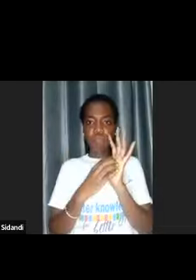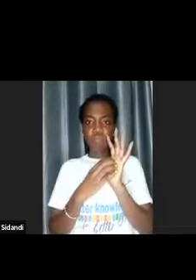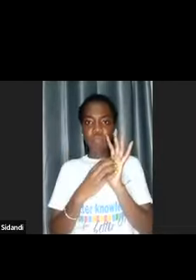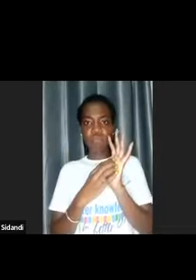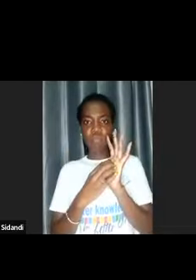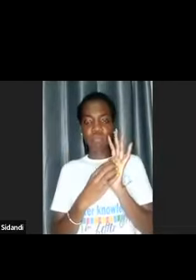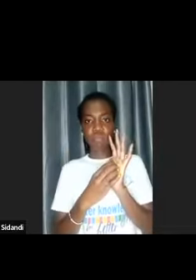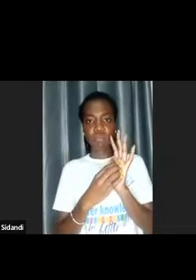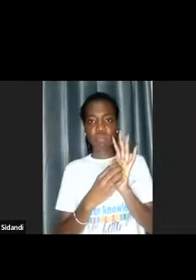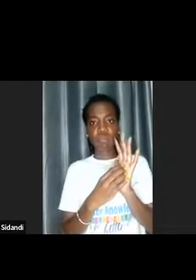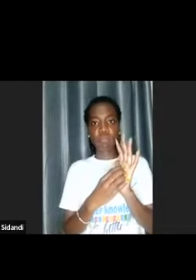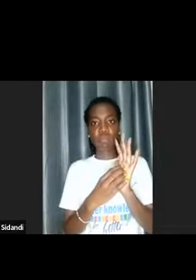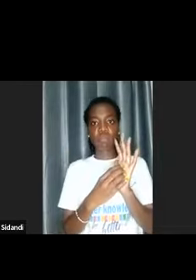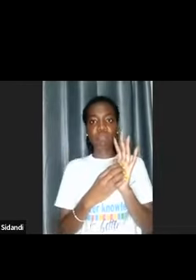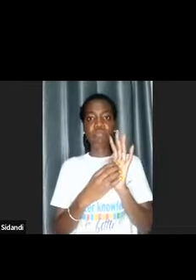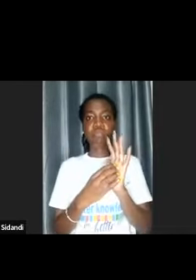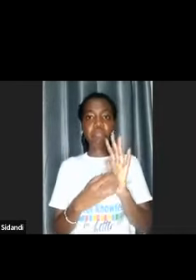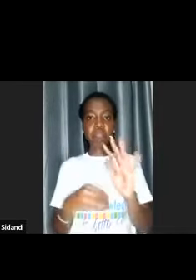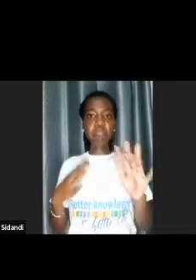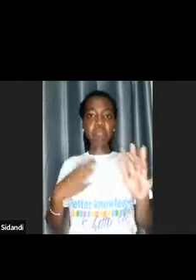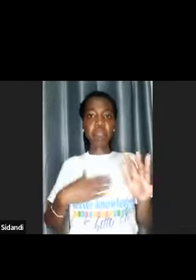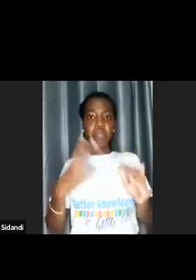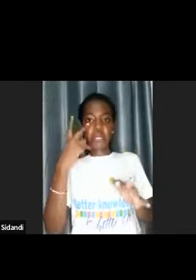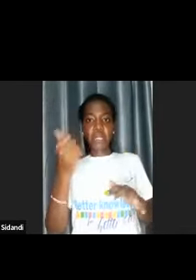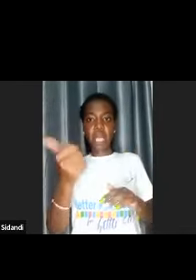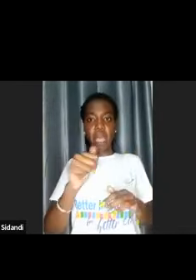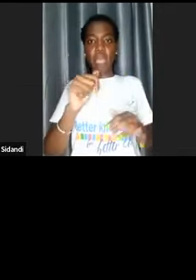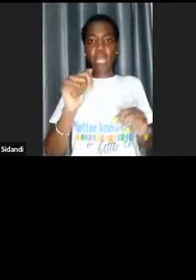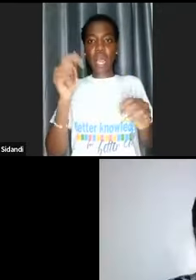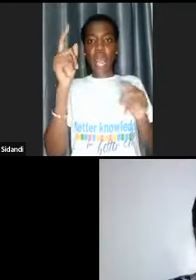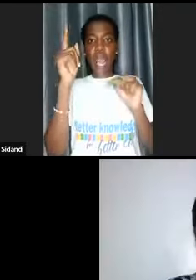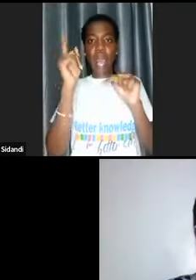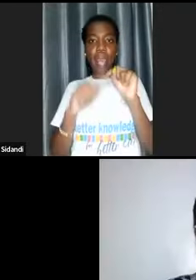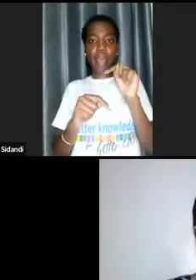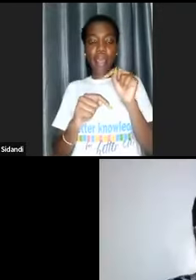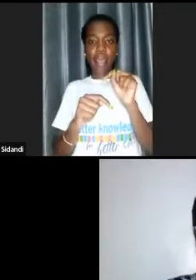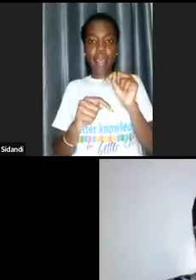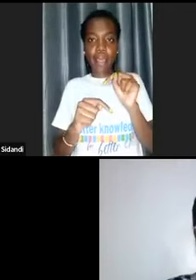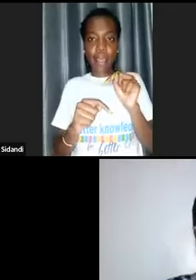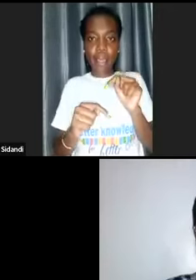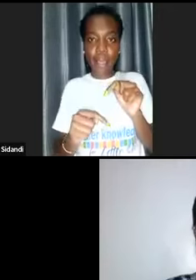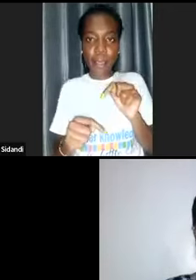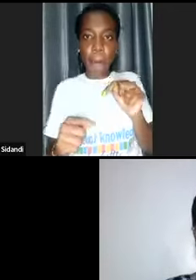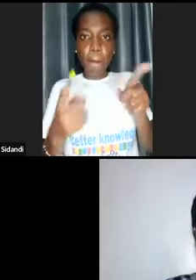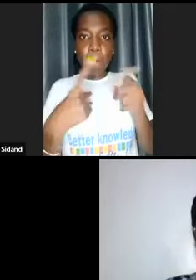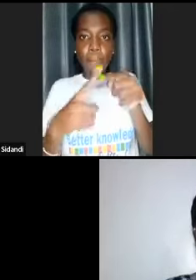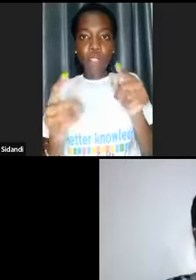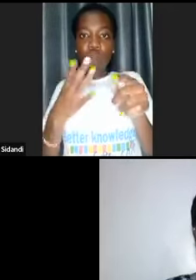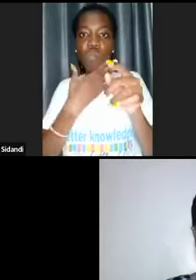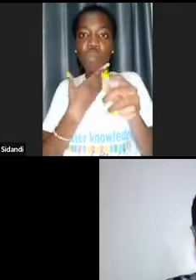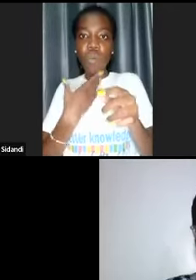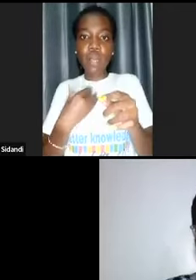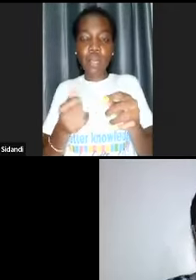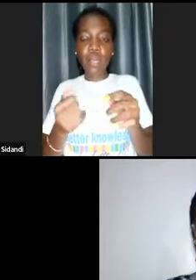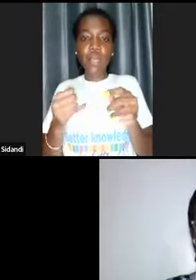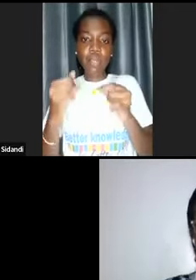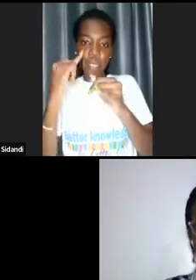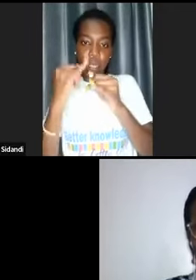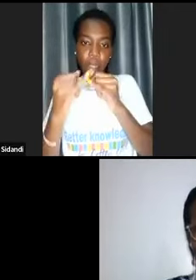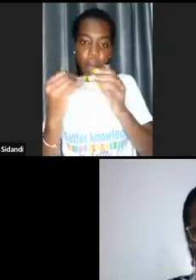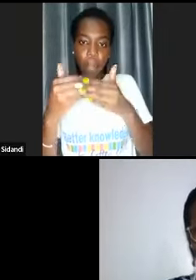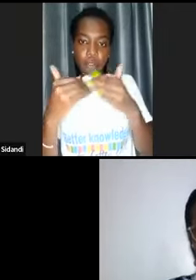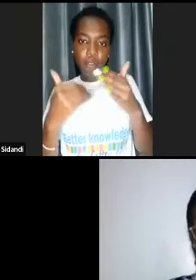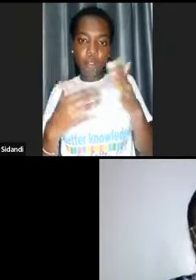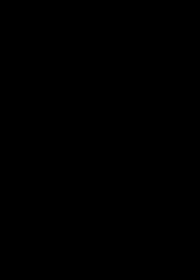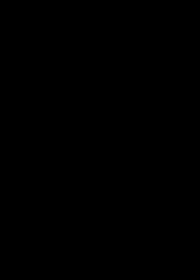I can't see any. I want to add up before I allow Grace to finish